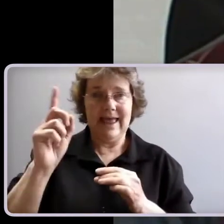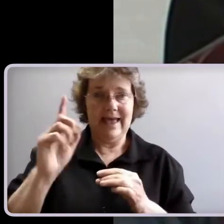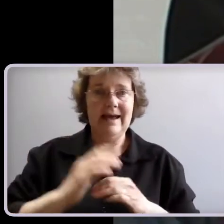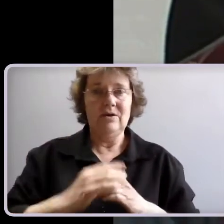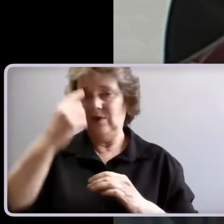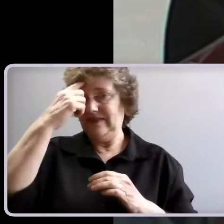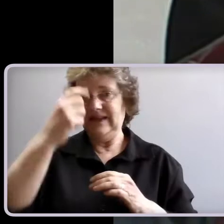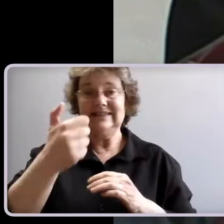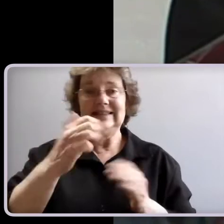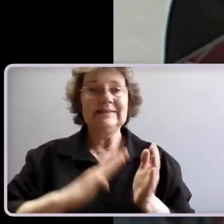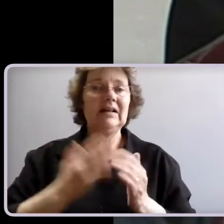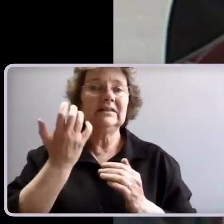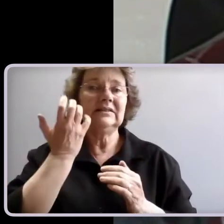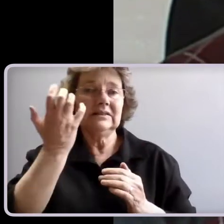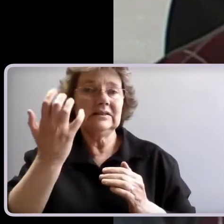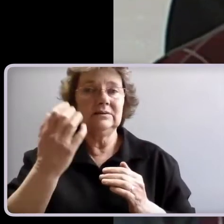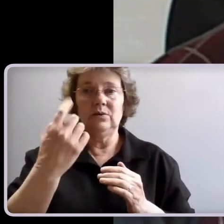does it actually mean for our community?